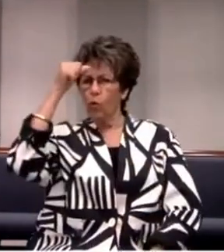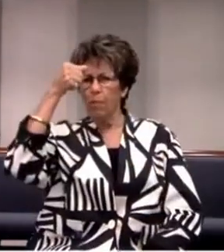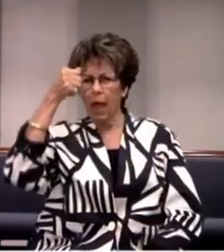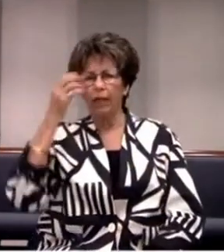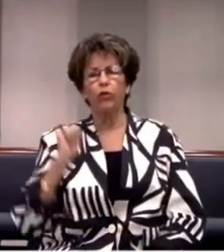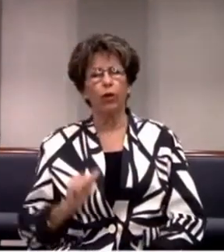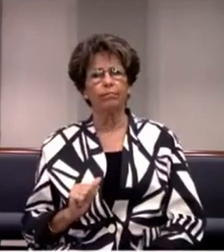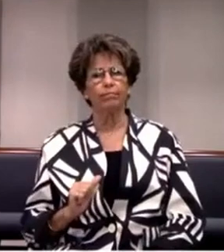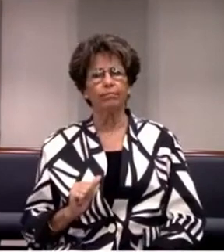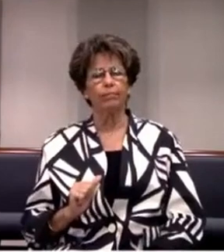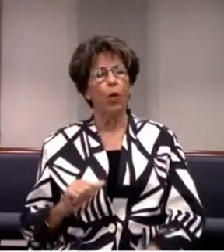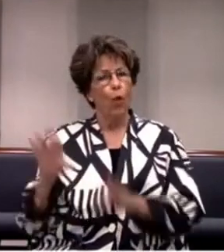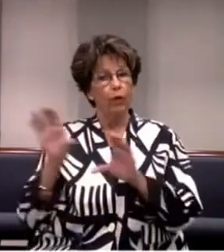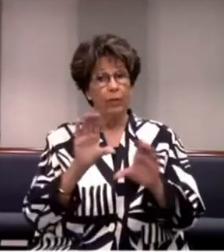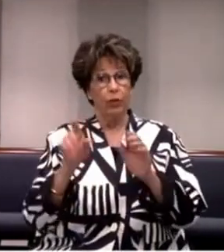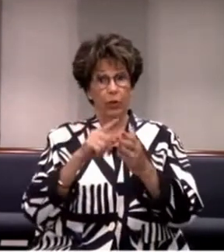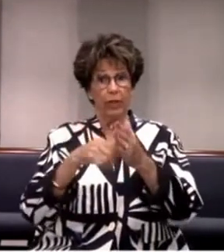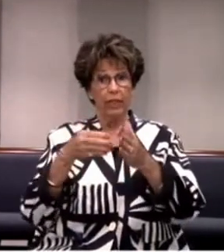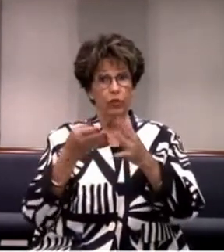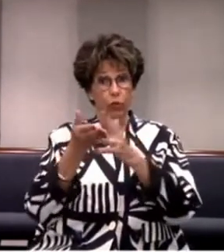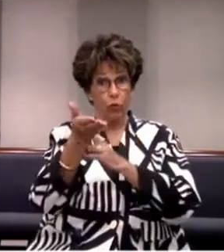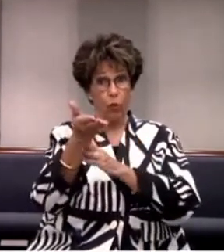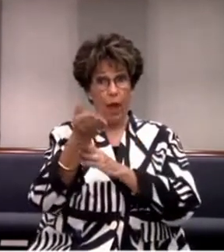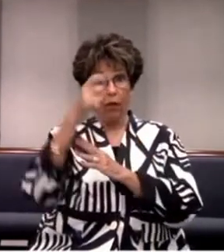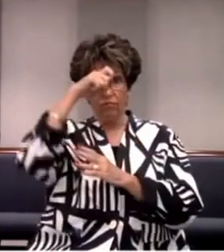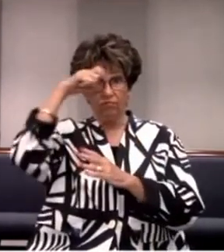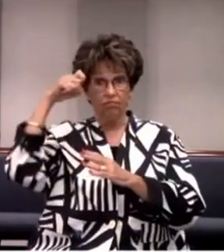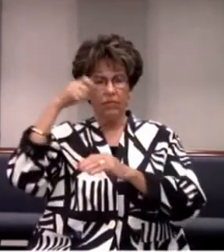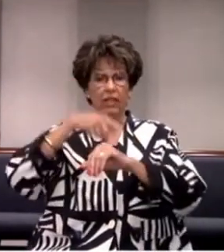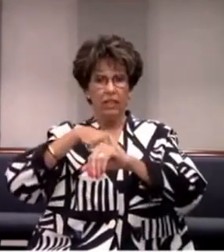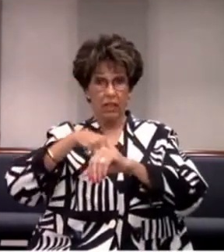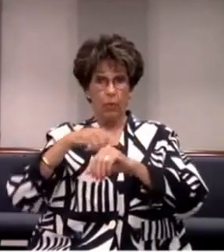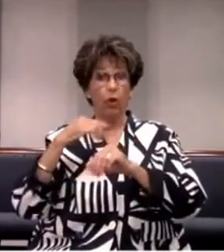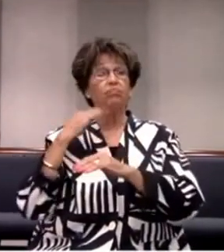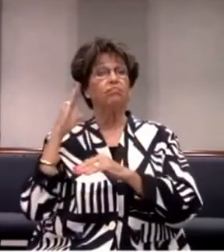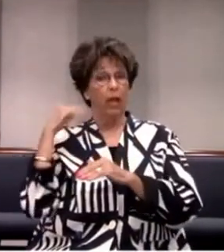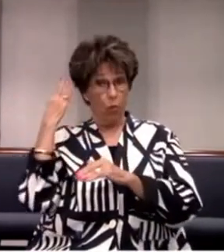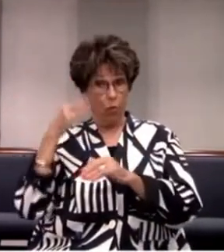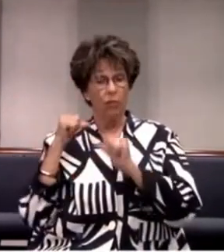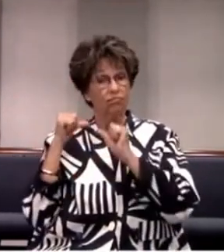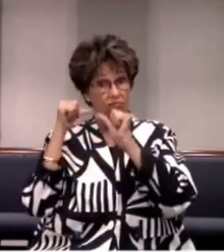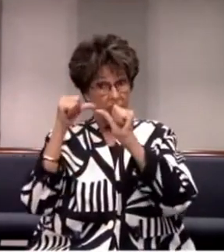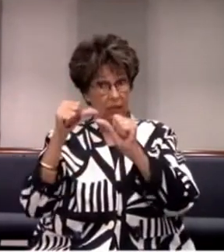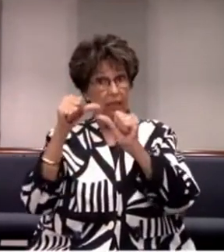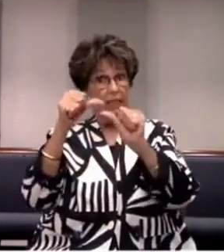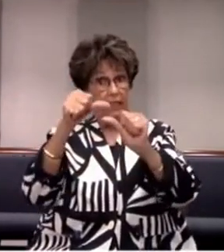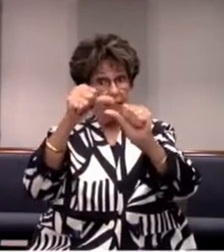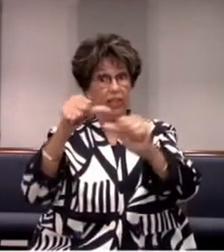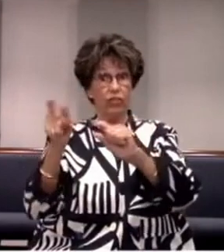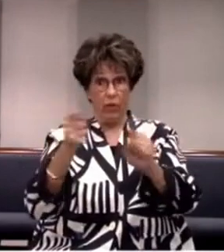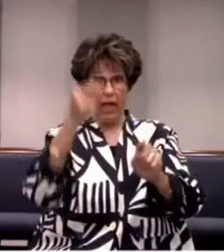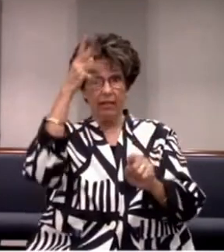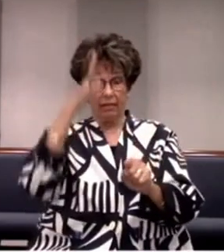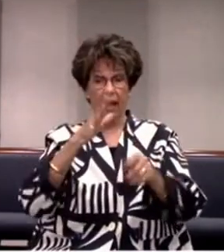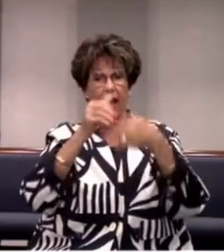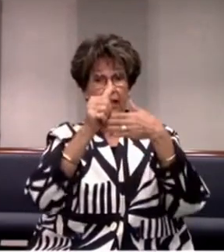the summertime, and we will continue as the Lord continues to lead and guide and